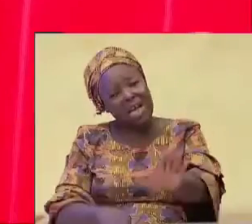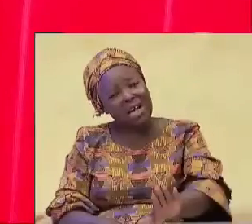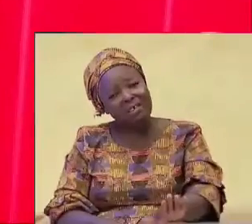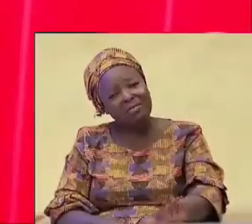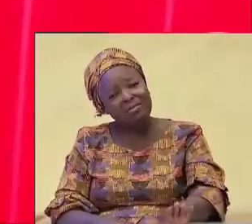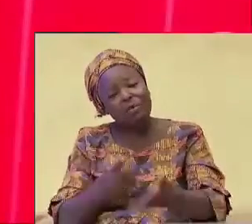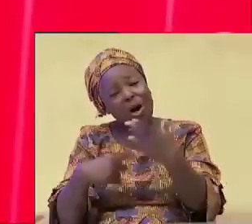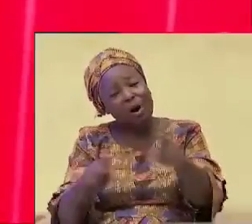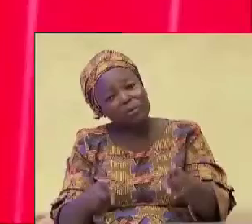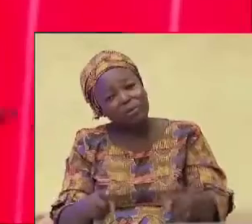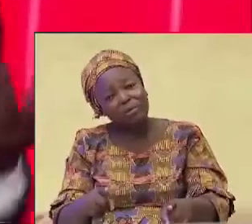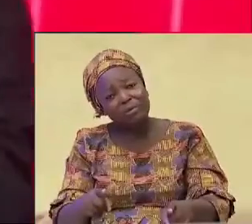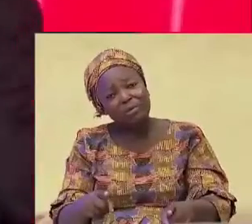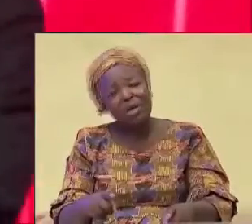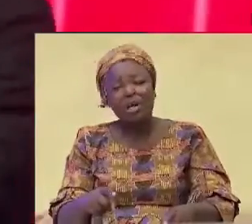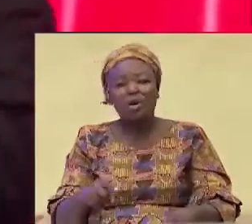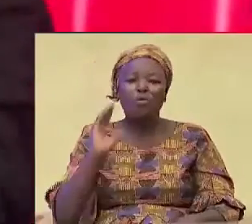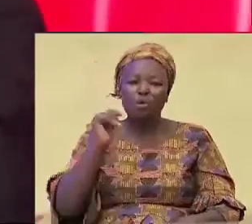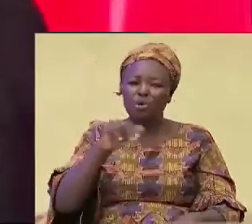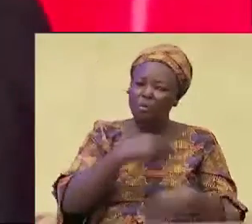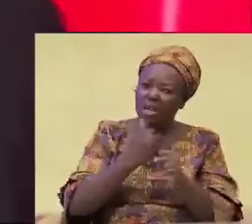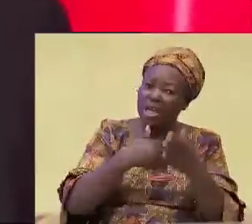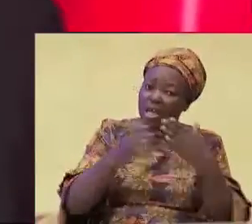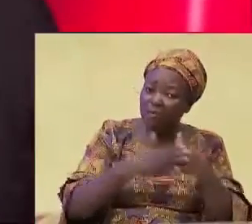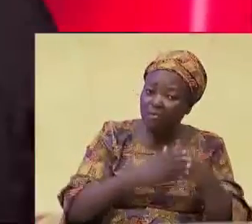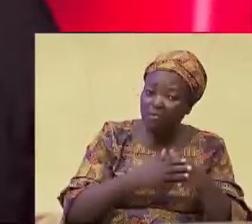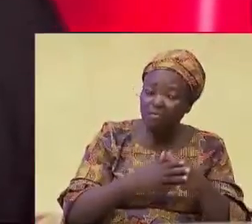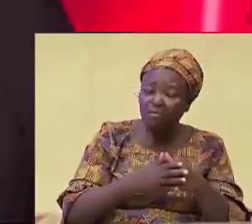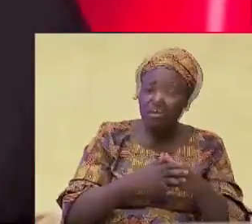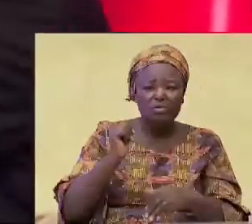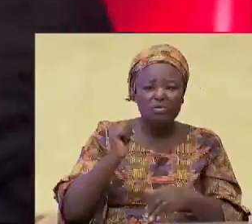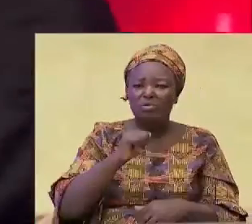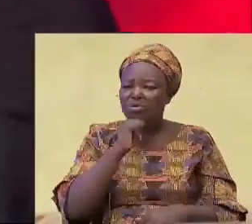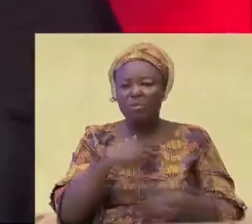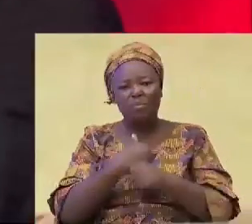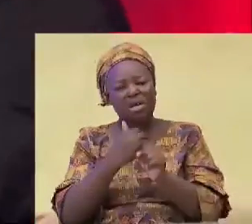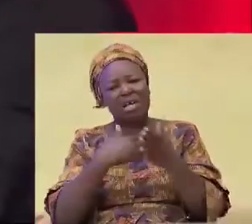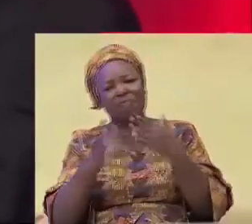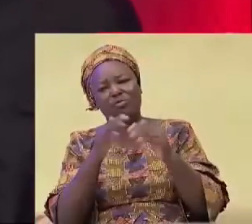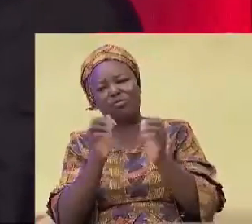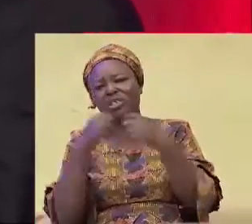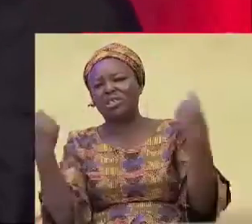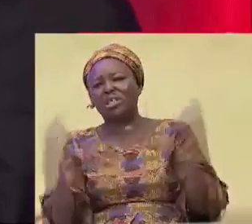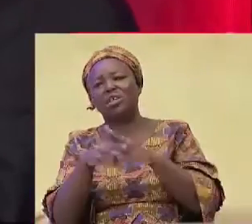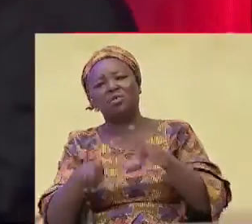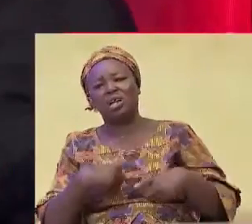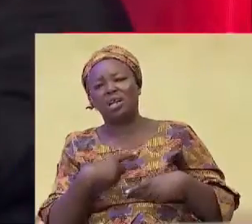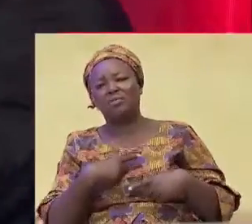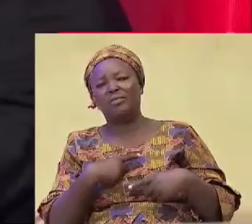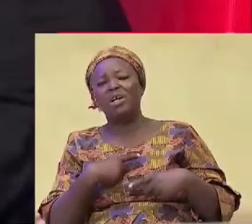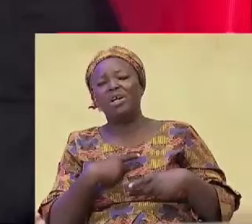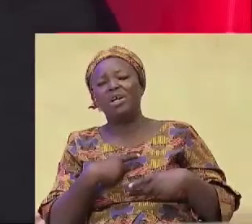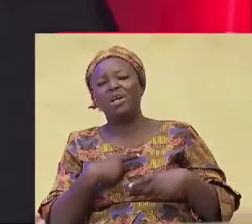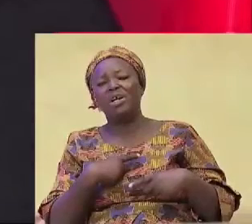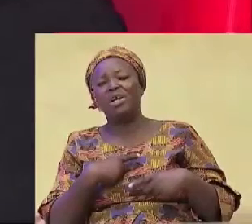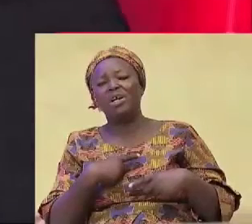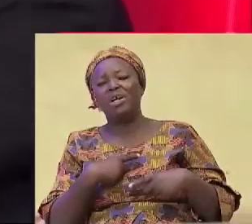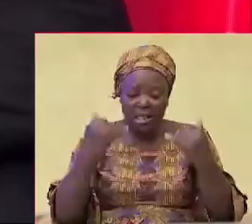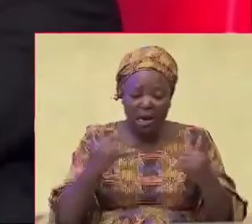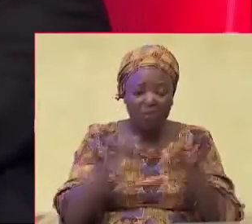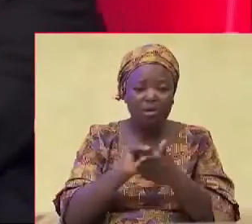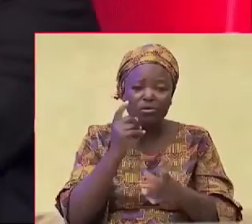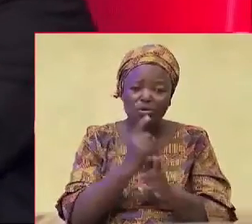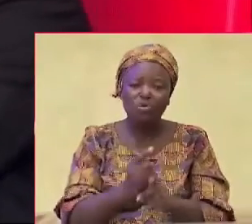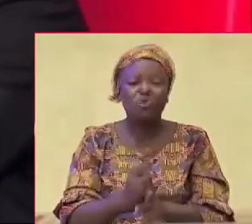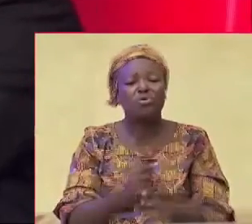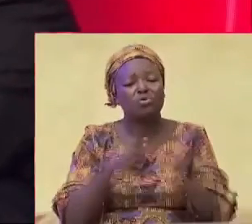Lord will come upon you and forgive your sin and save your soul. That's why you've heard, now you have to come.